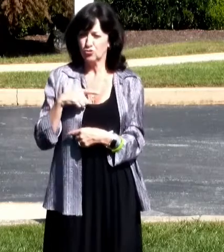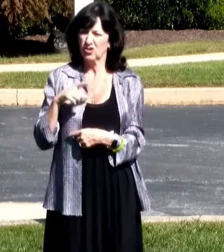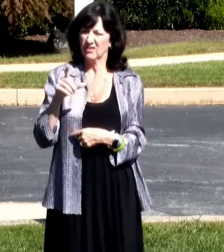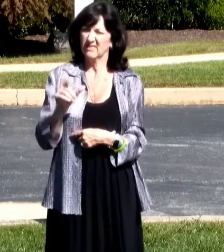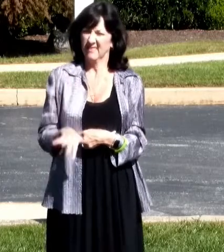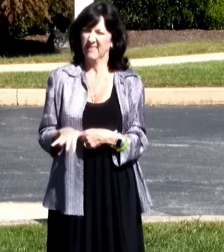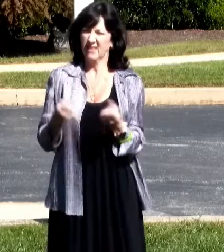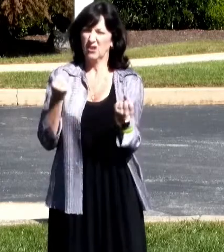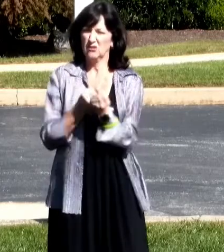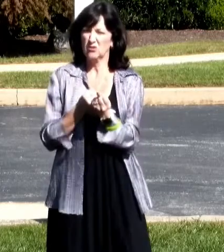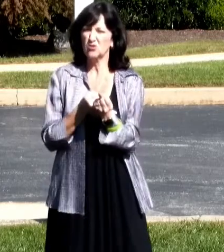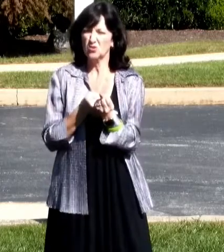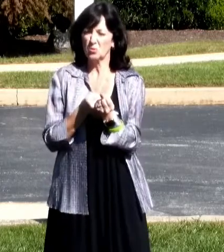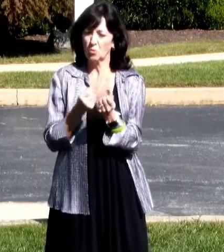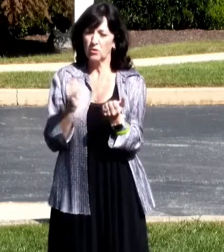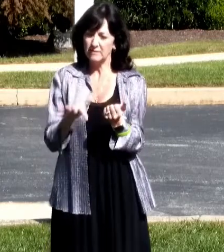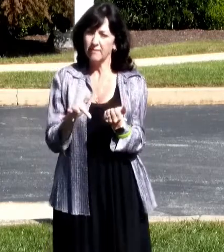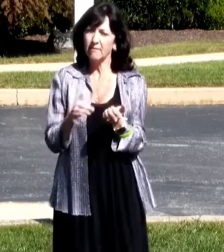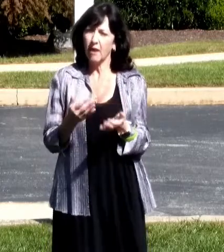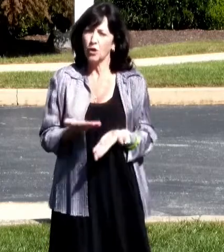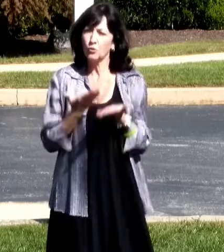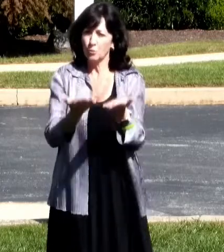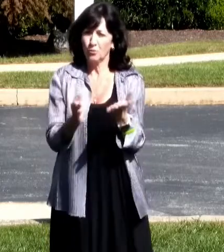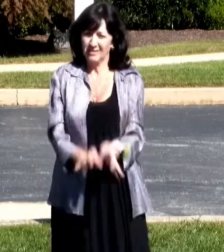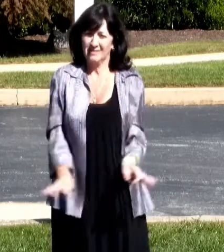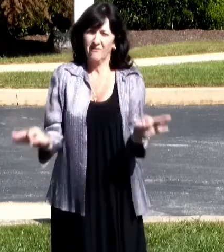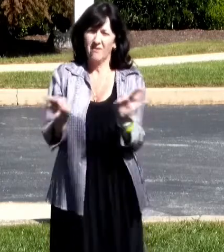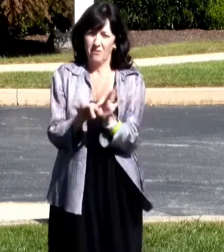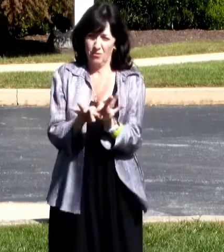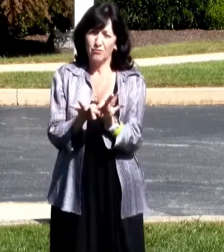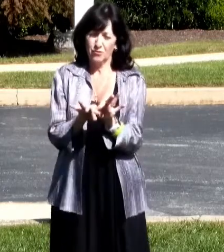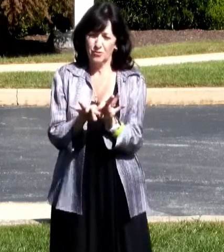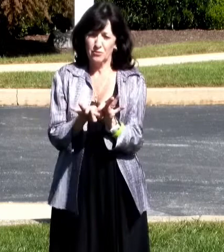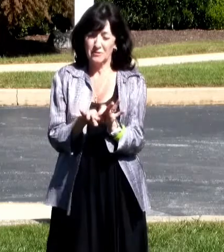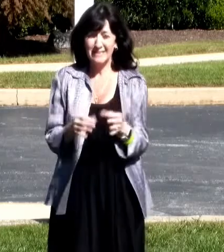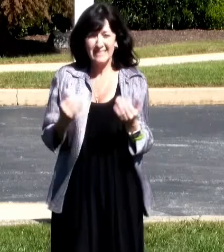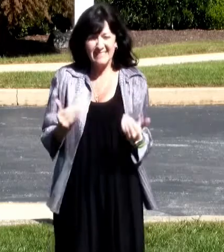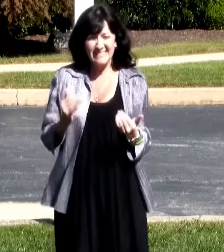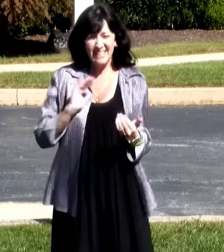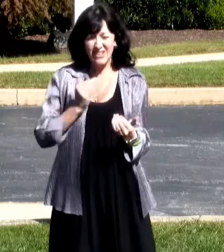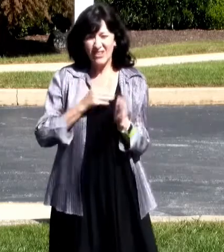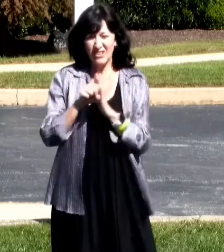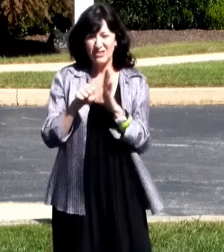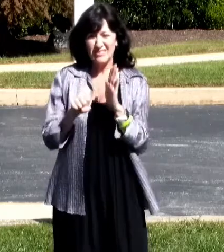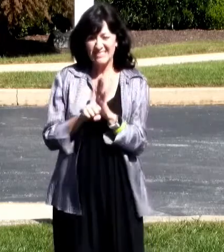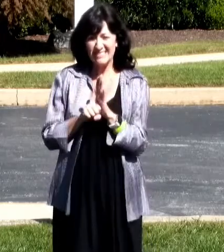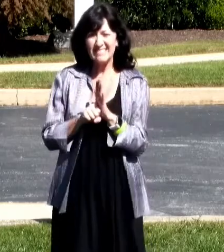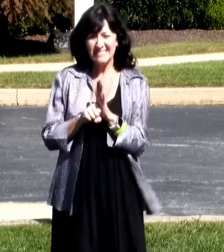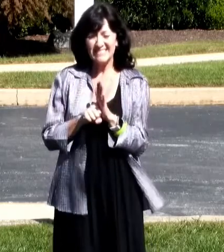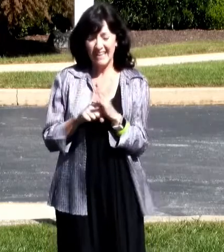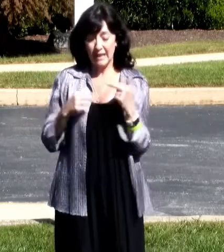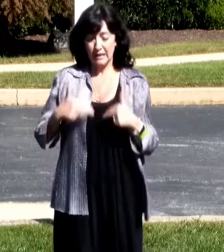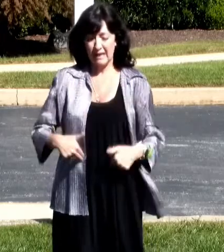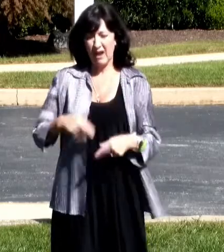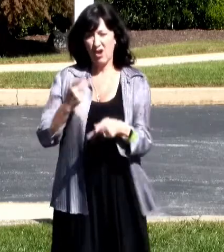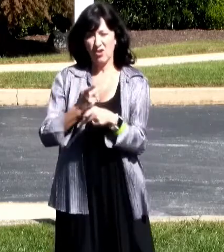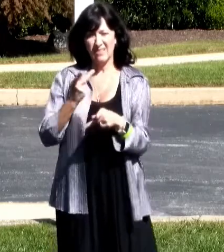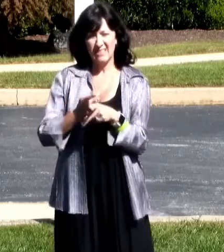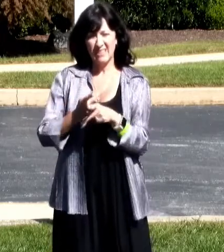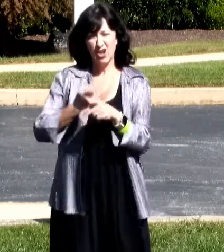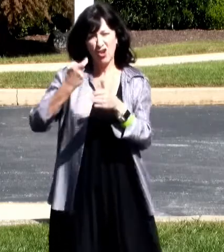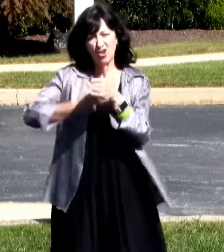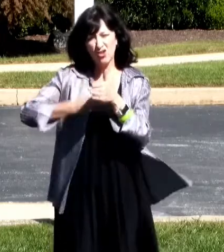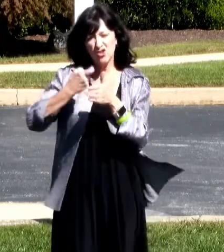the future. And with ever-increasing healthcare costs in our state, we know we need to move our healthcare delivery system away